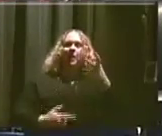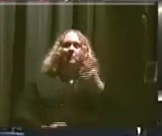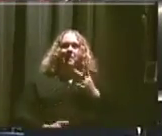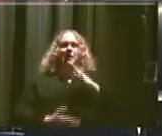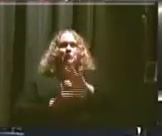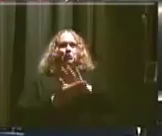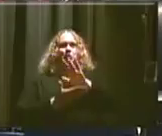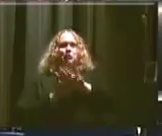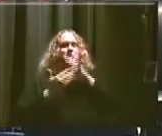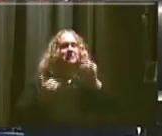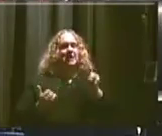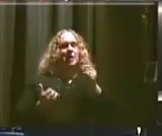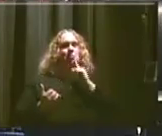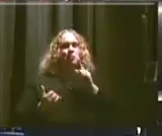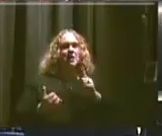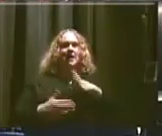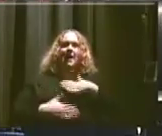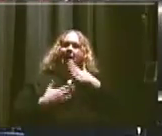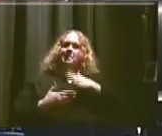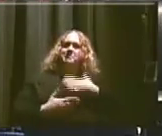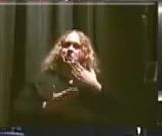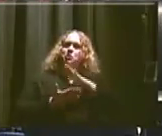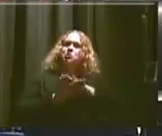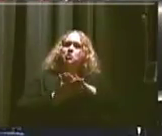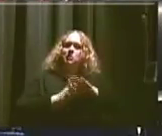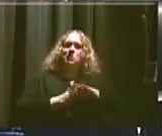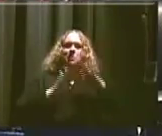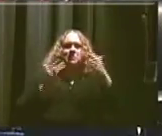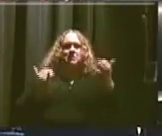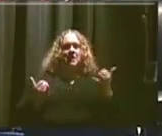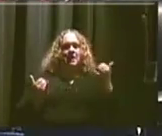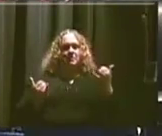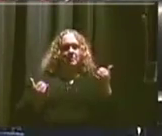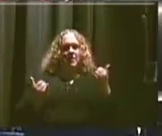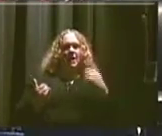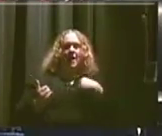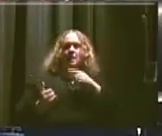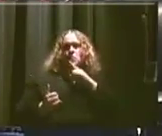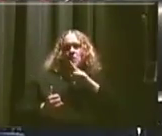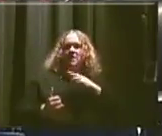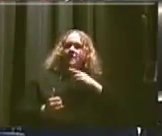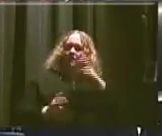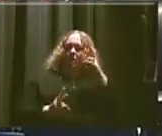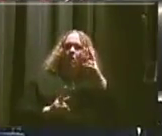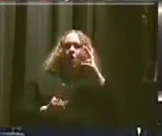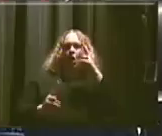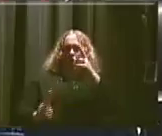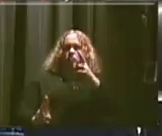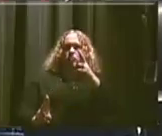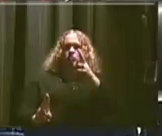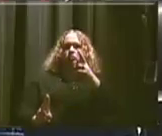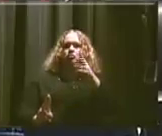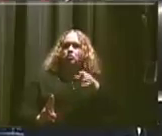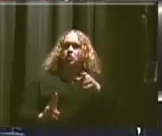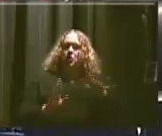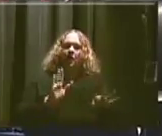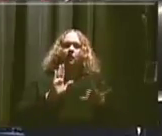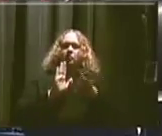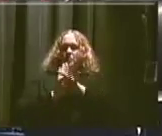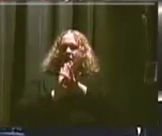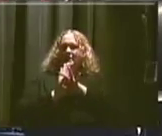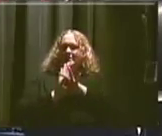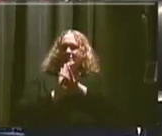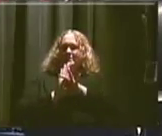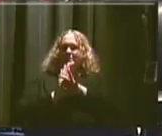back in school today. I am so honored that you have chosen Central High School as the location for this particular board meeting